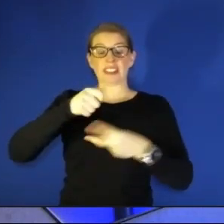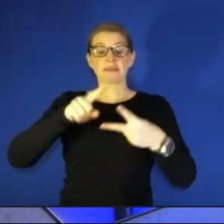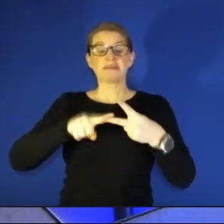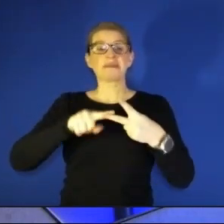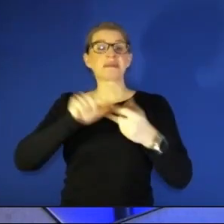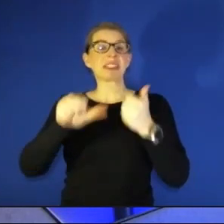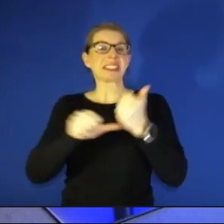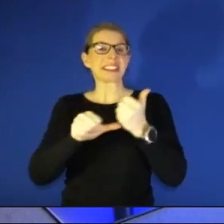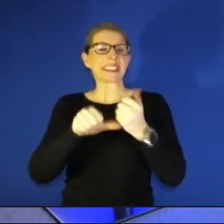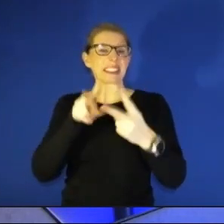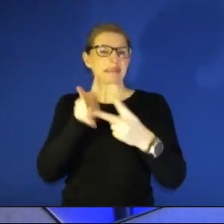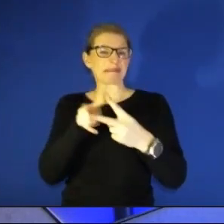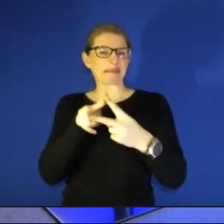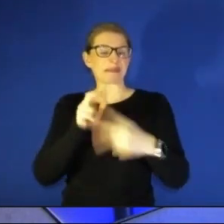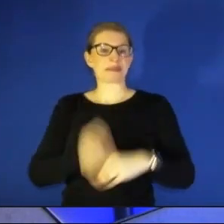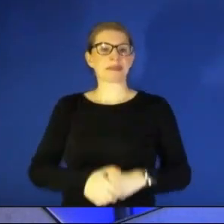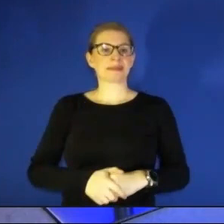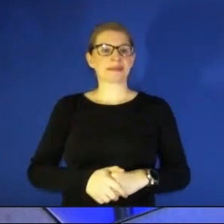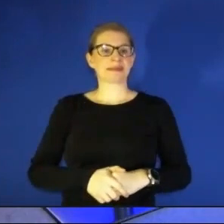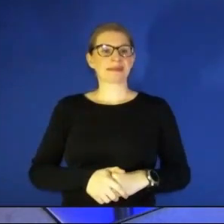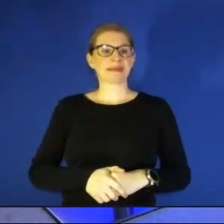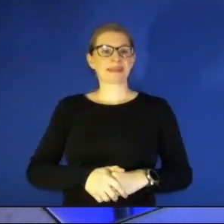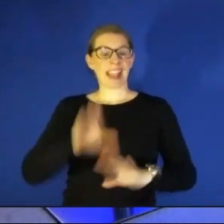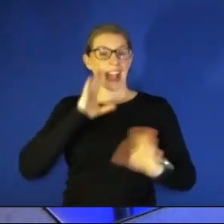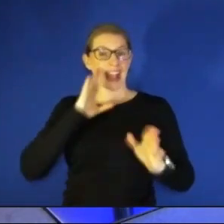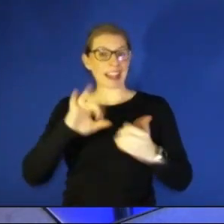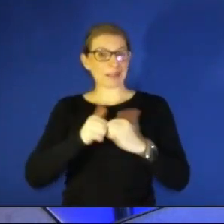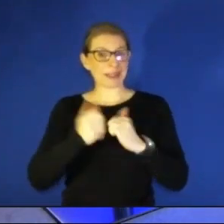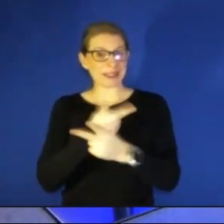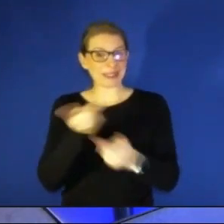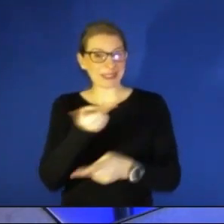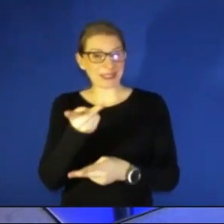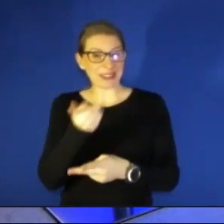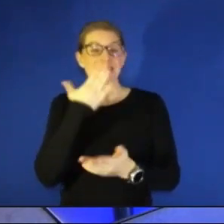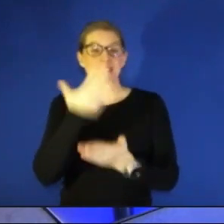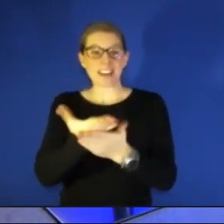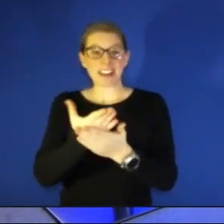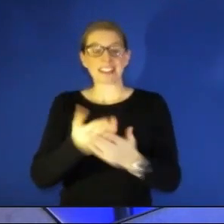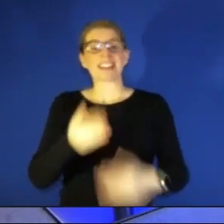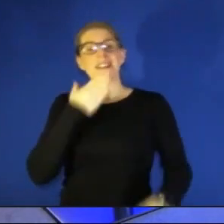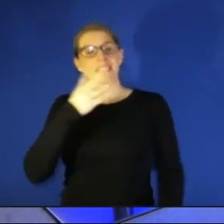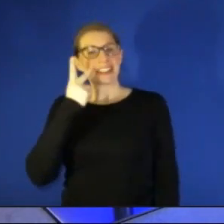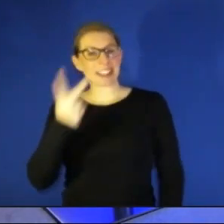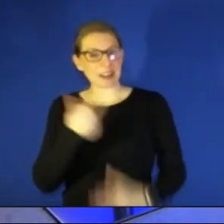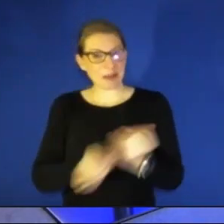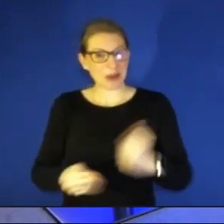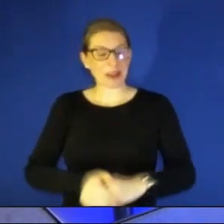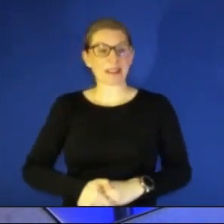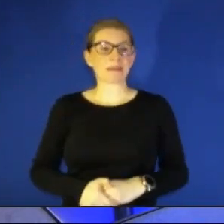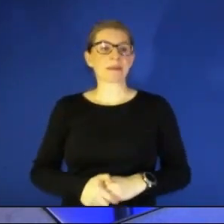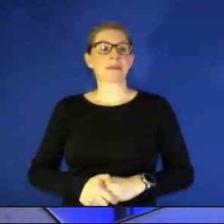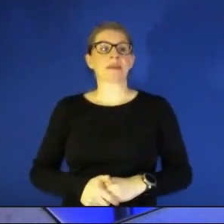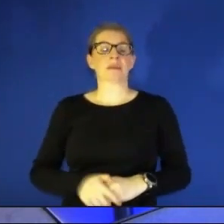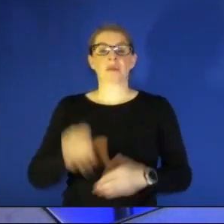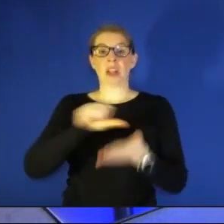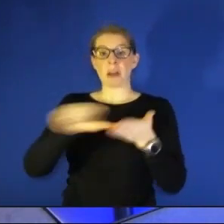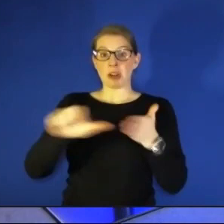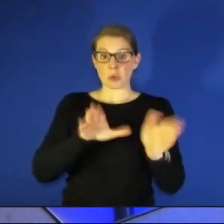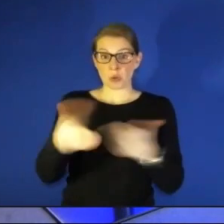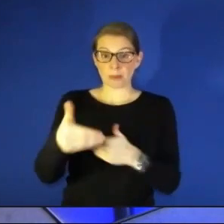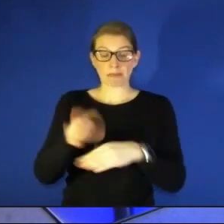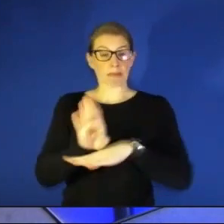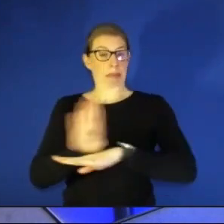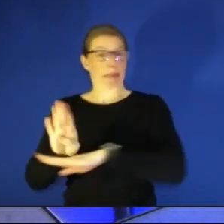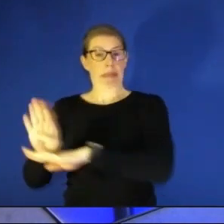your faces. How are you? Good morning. Good. Really good. Thanks. Good to see you both. Okay, so we know that operating rooms are packed across the metro. We're